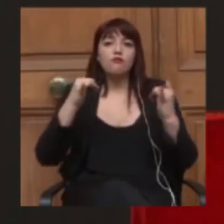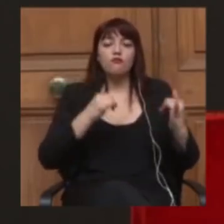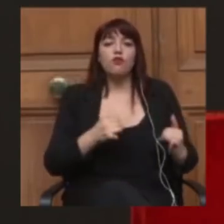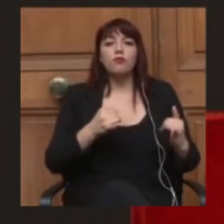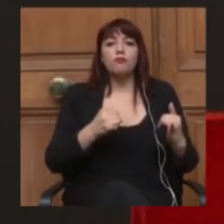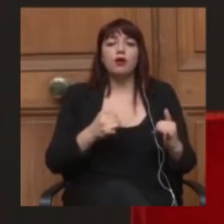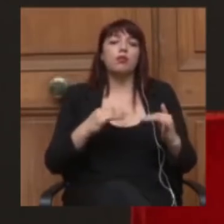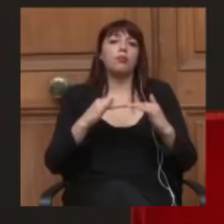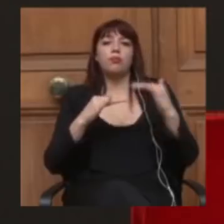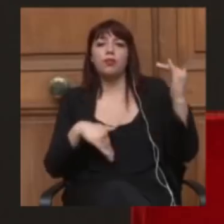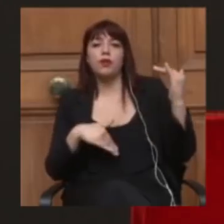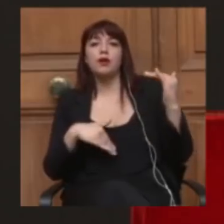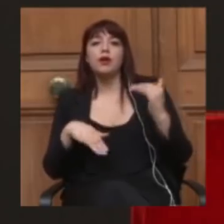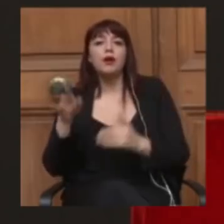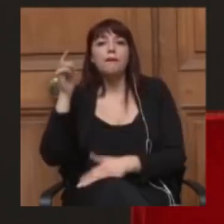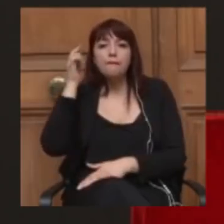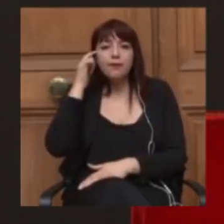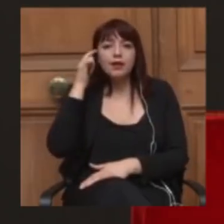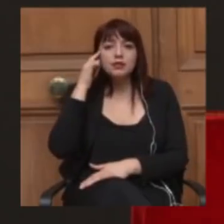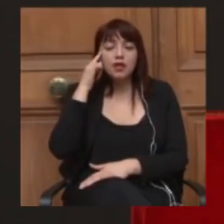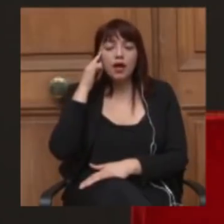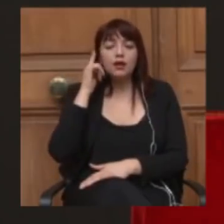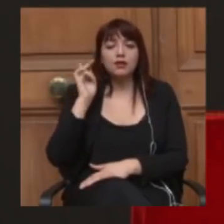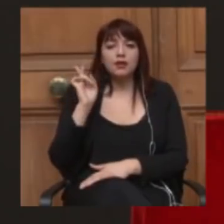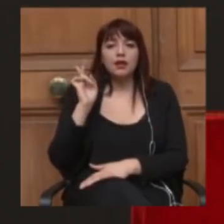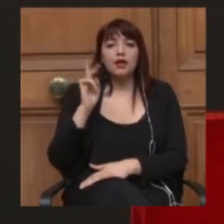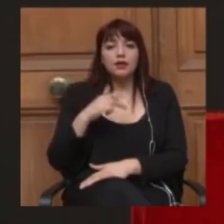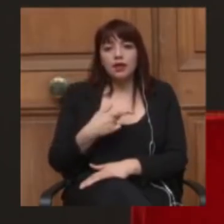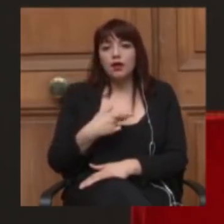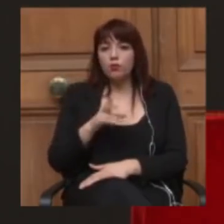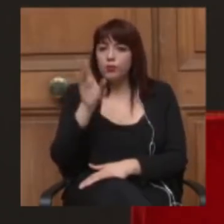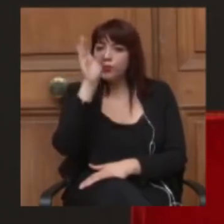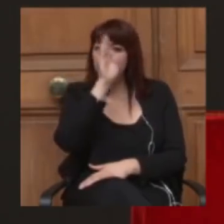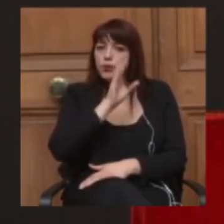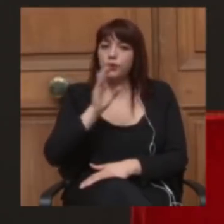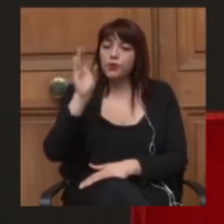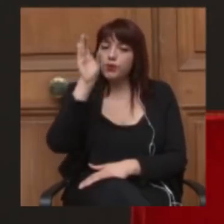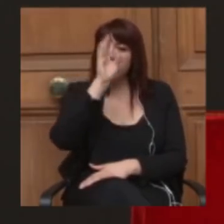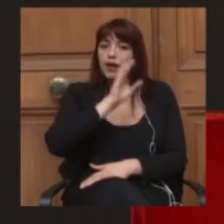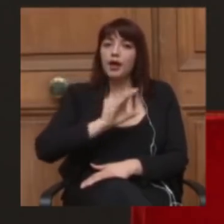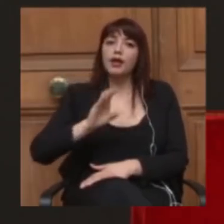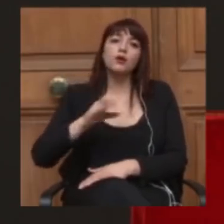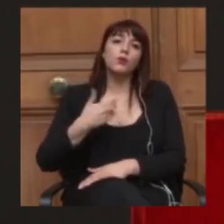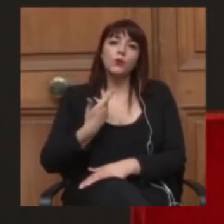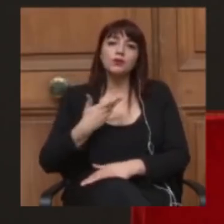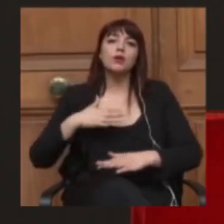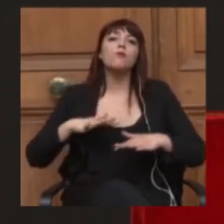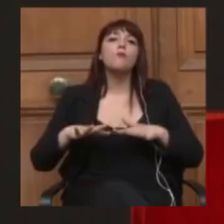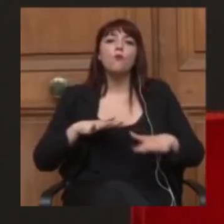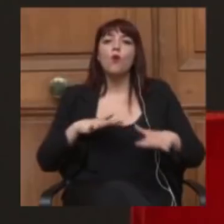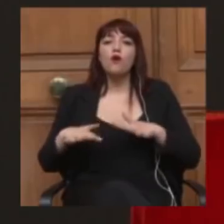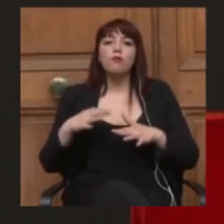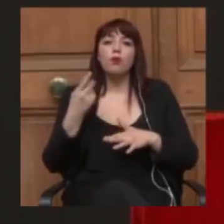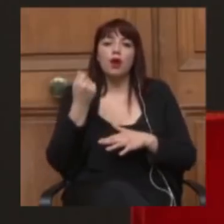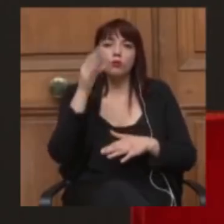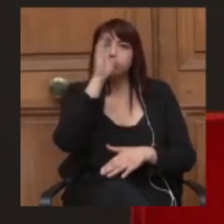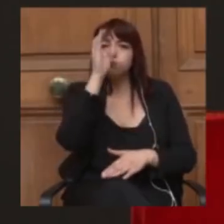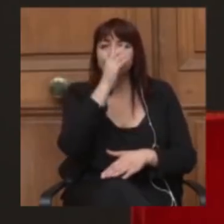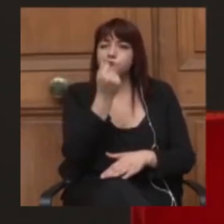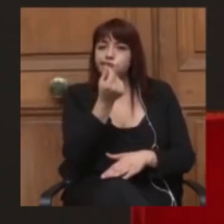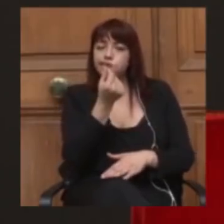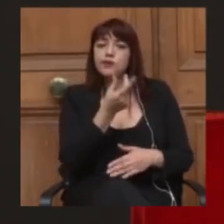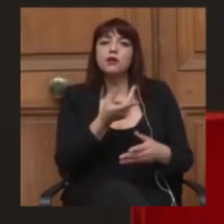devalued by those who are fully driven by profit. It may be that the task